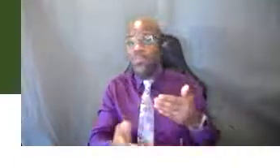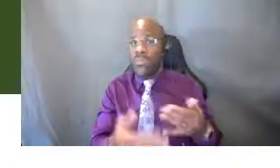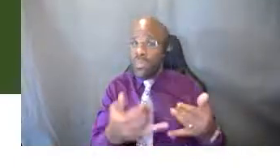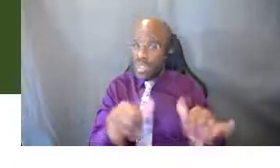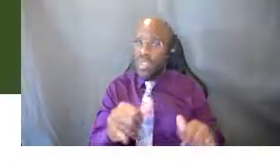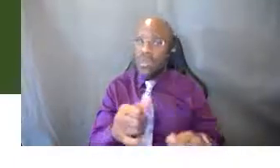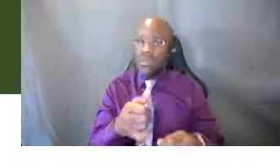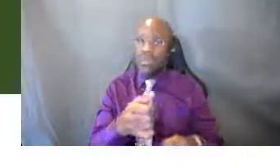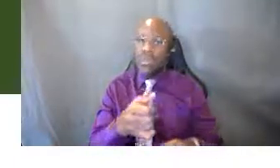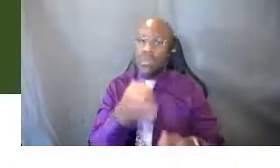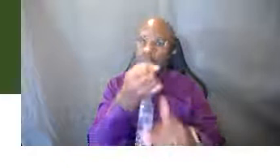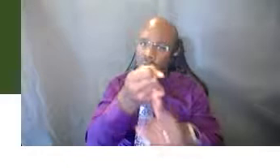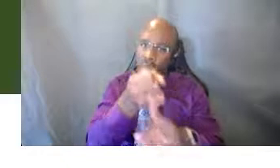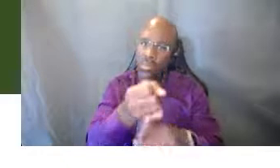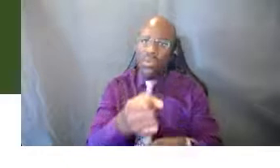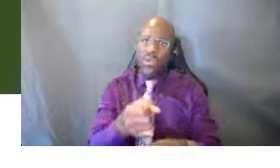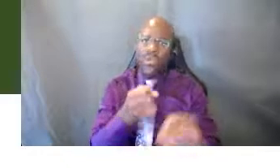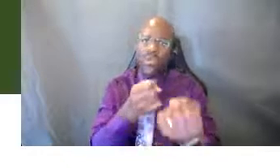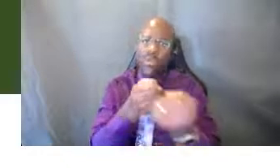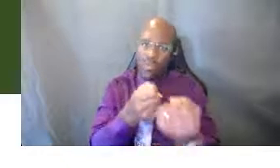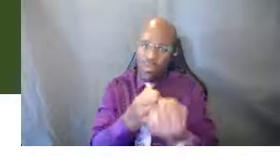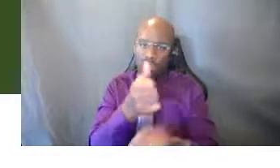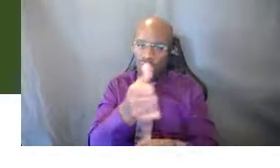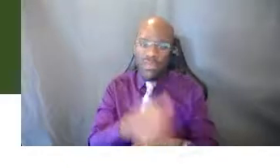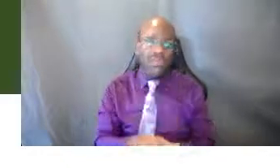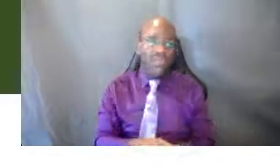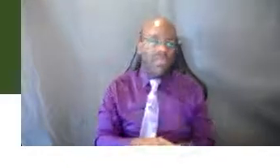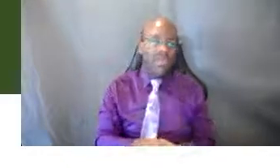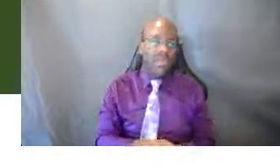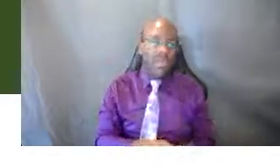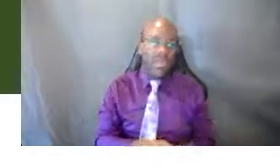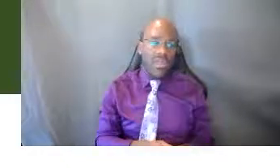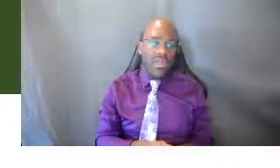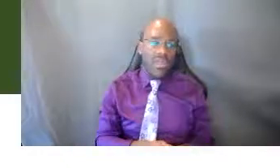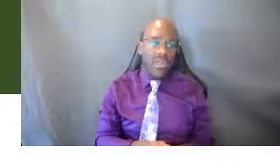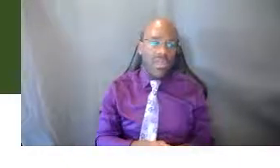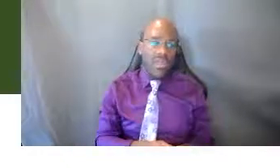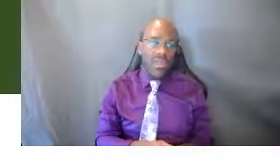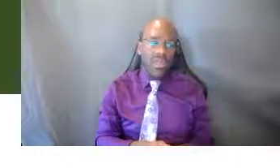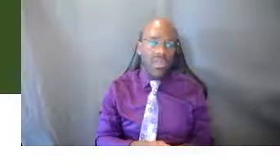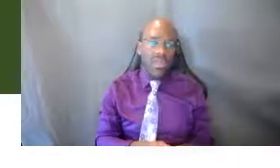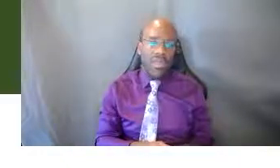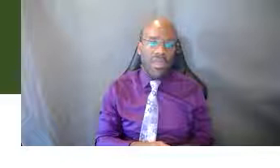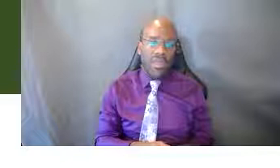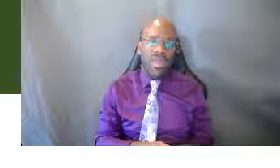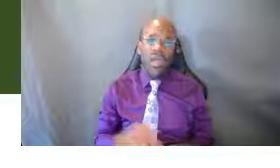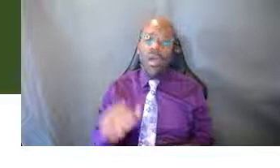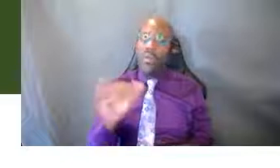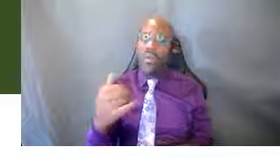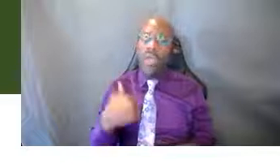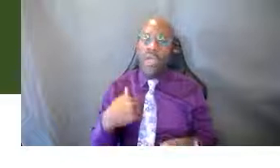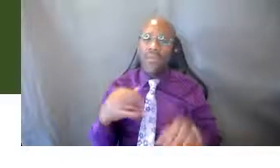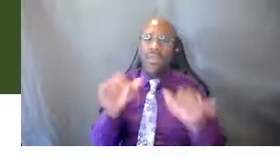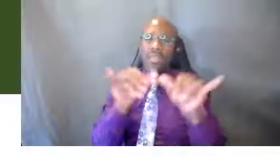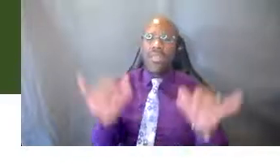file complaints with if it's a Medicaid funded system, file grievances, do